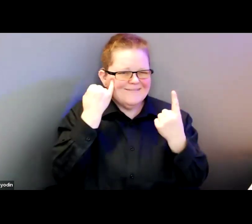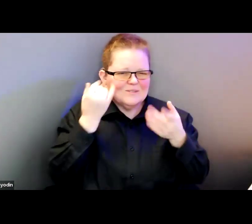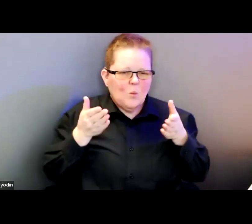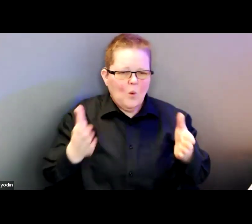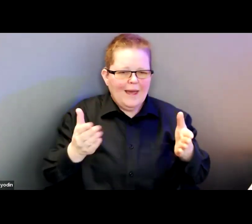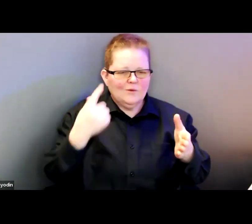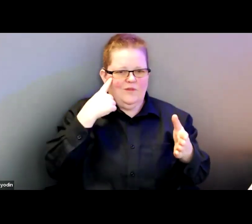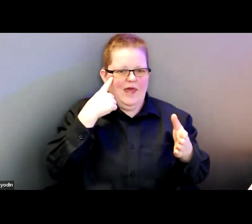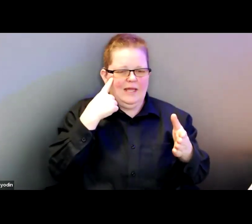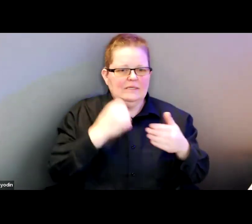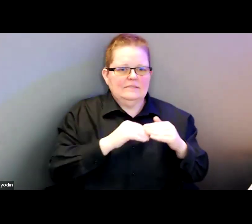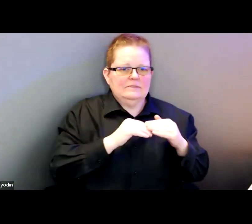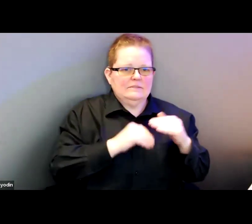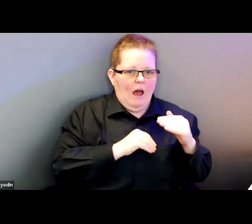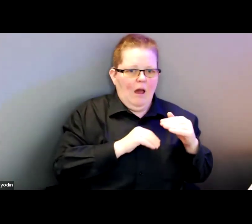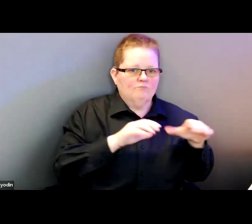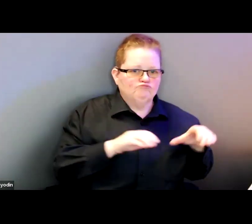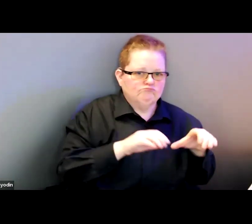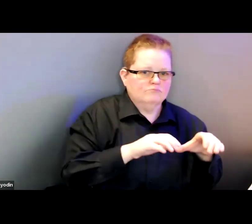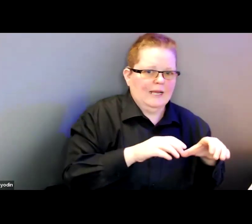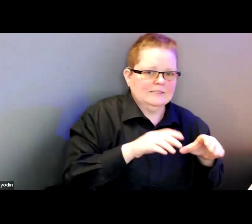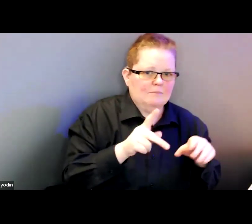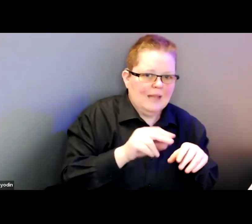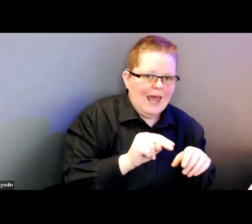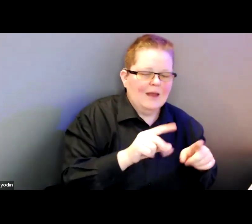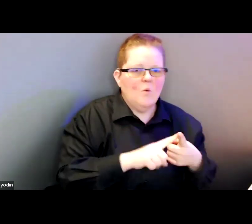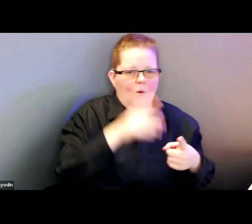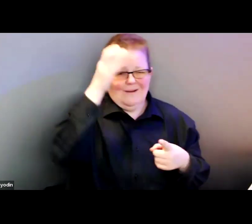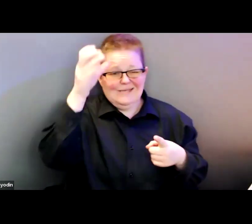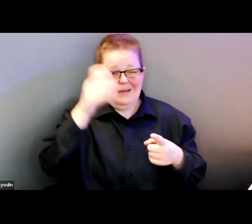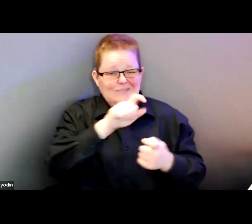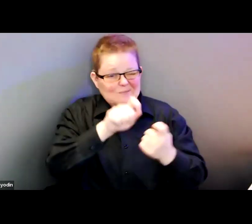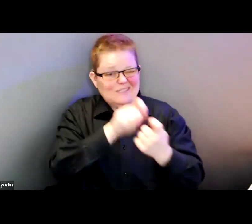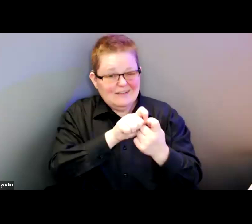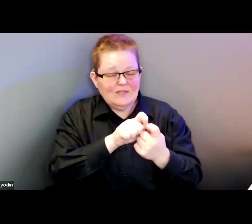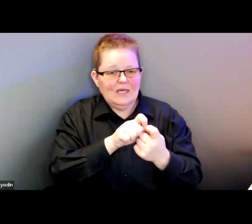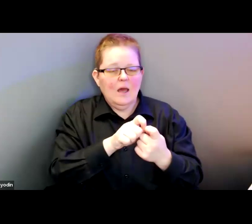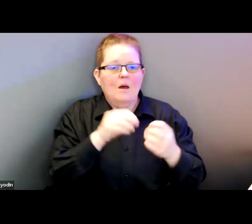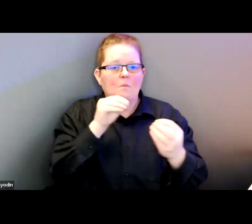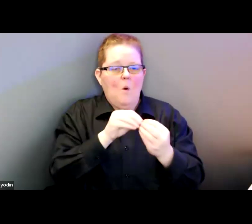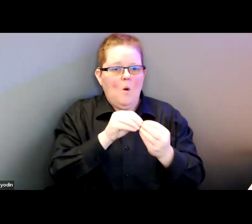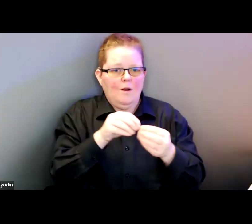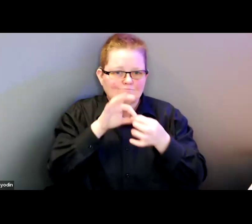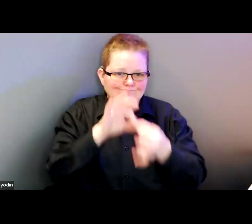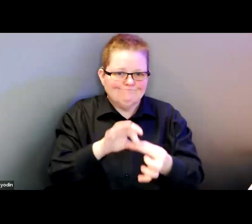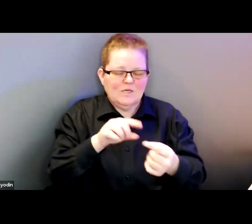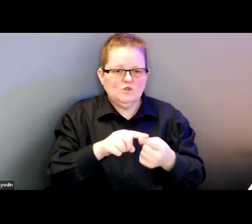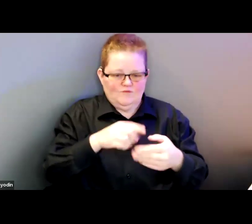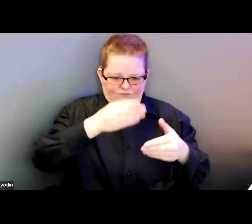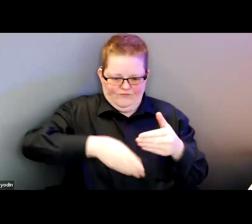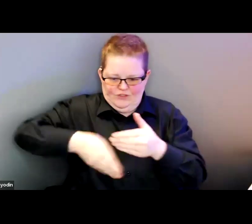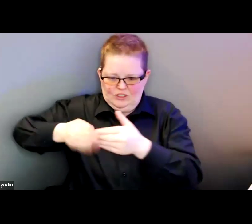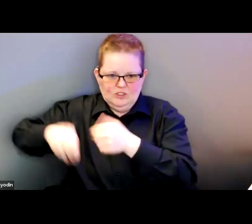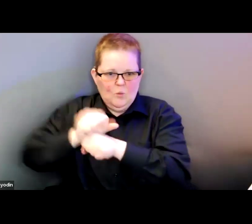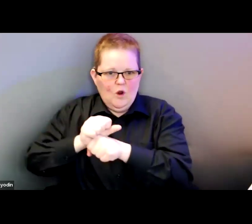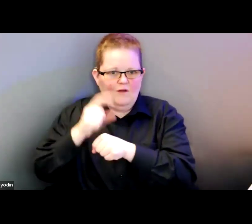for action plans, or if you were conceptualizing this as more as specifically targeted to get it done for the work of the upcoming action plan.